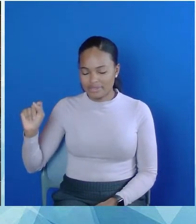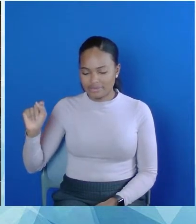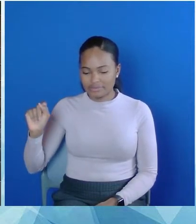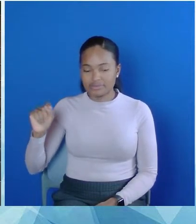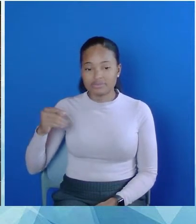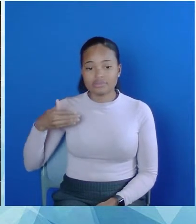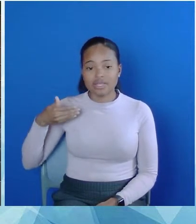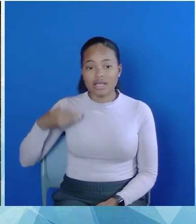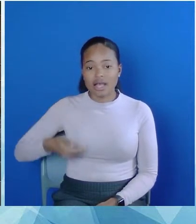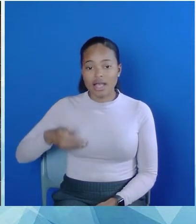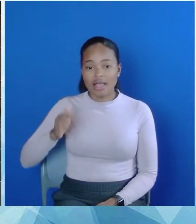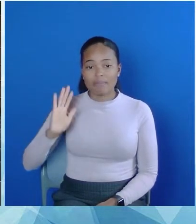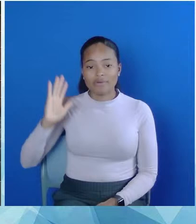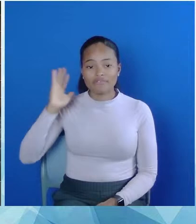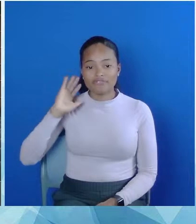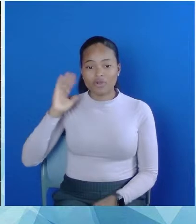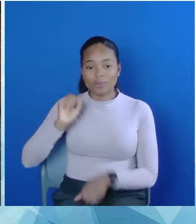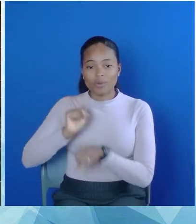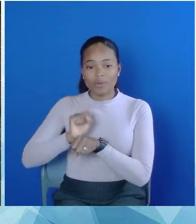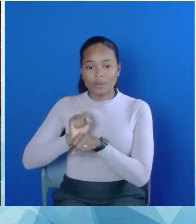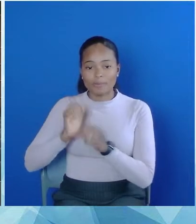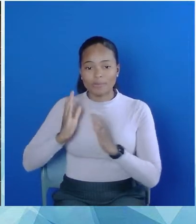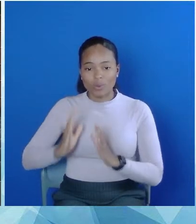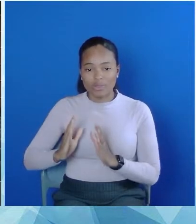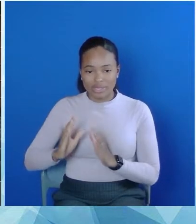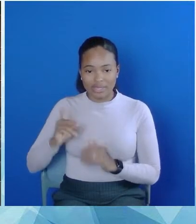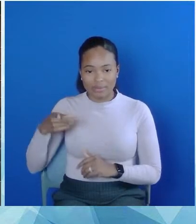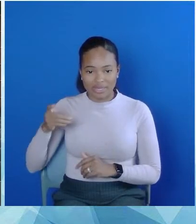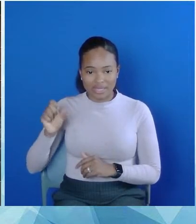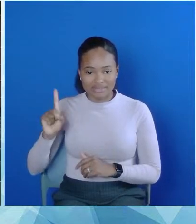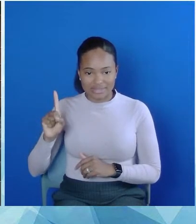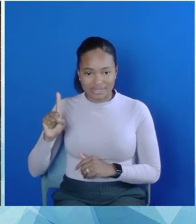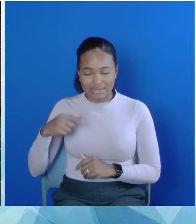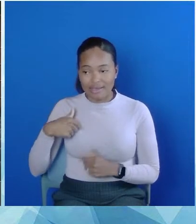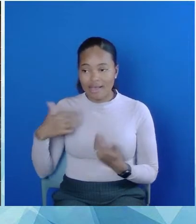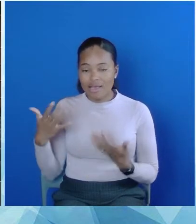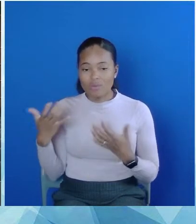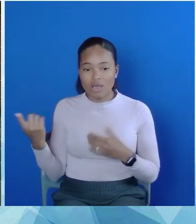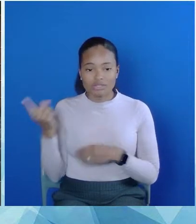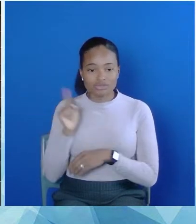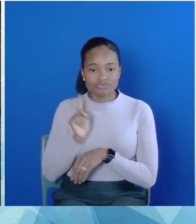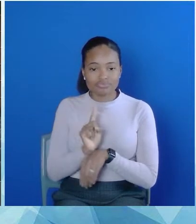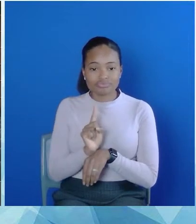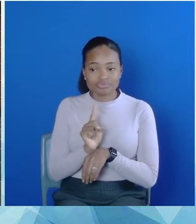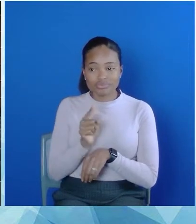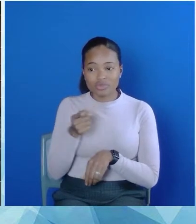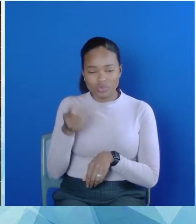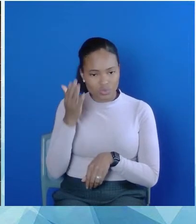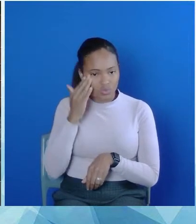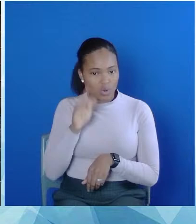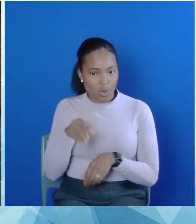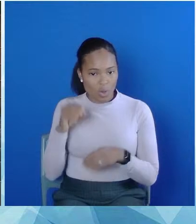a former employee of PDSD, and I wanted to speak because, as you know, there is a teacher here.